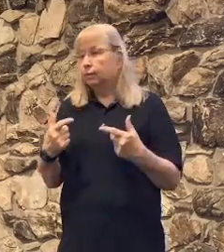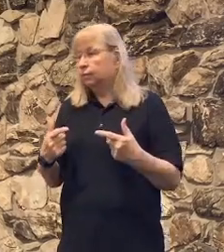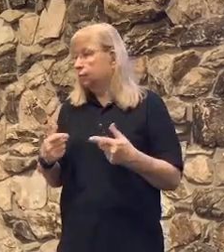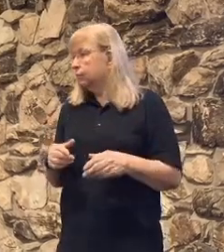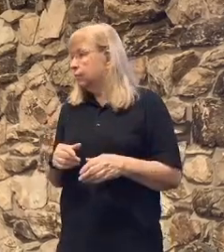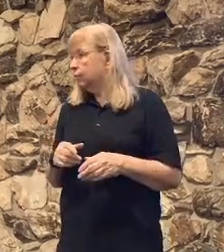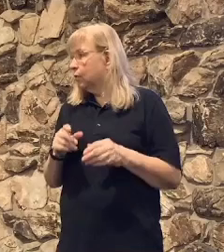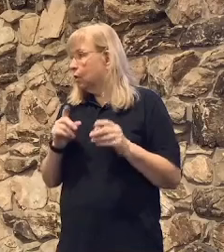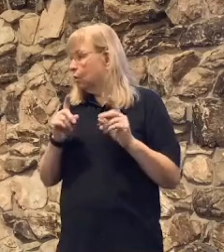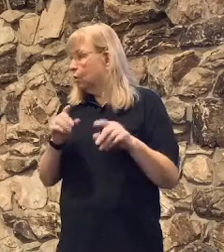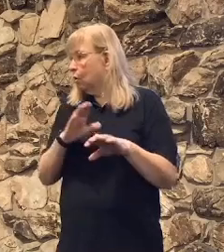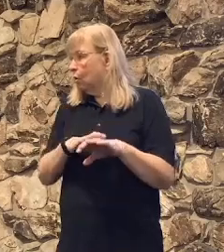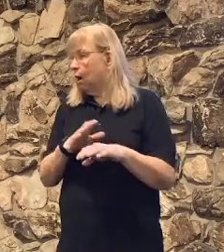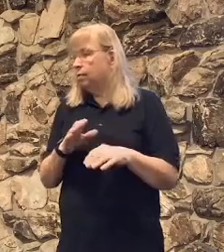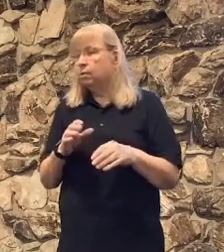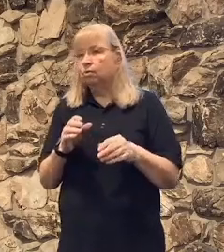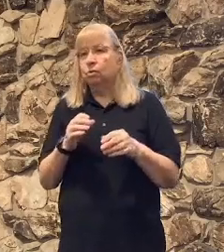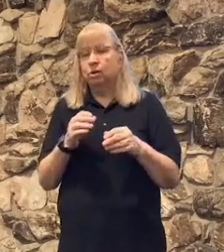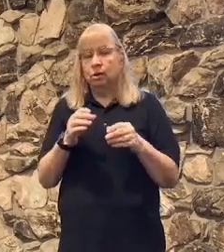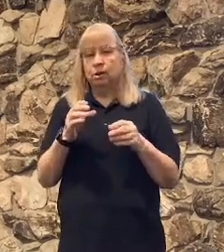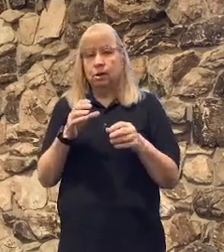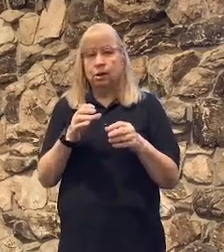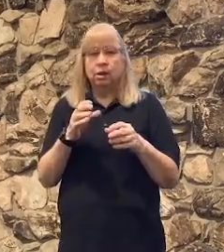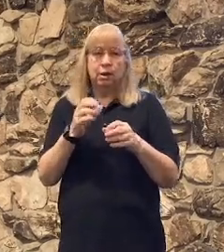paper of the layer.